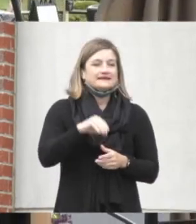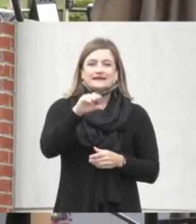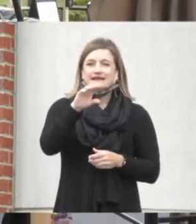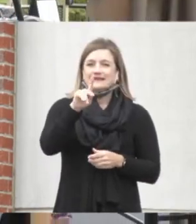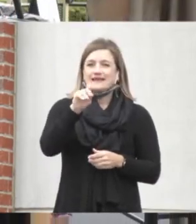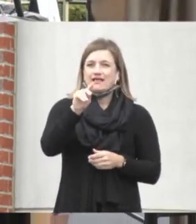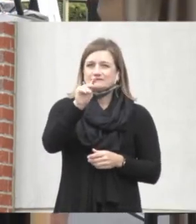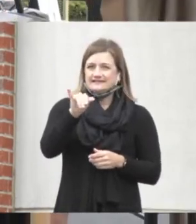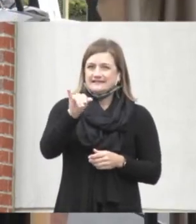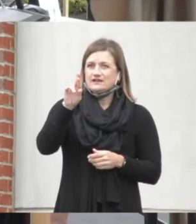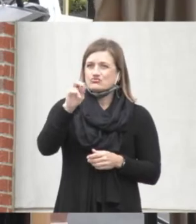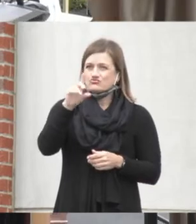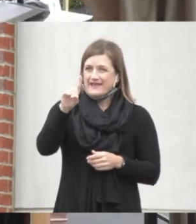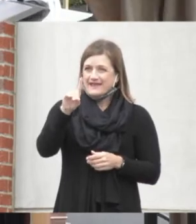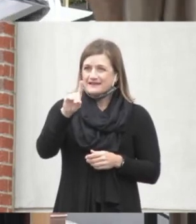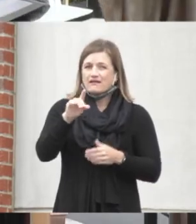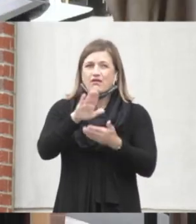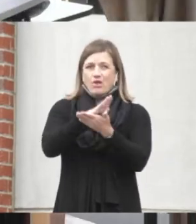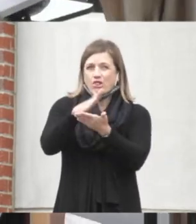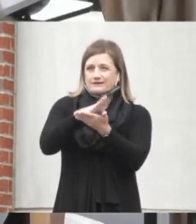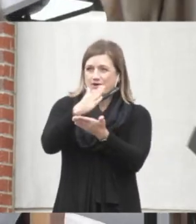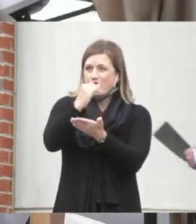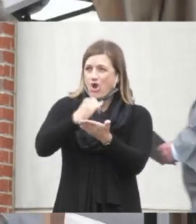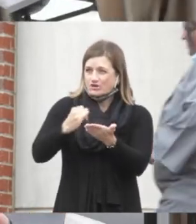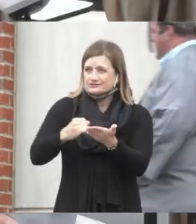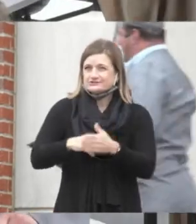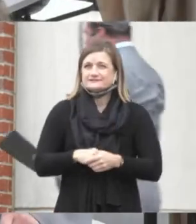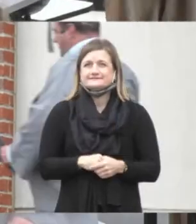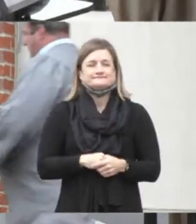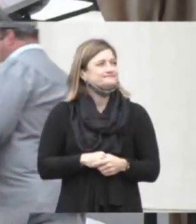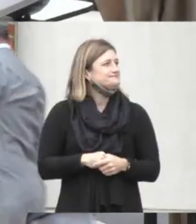Kelsey Red, culinary arts.